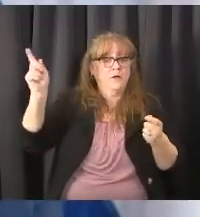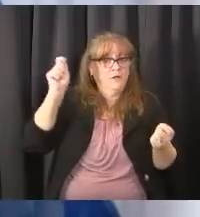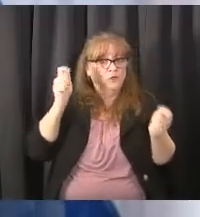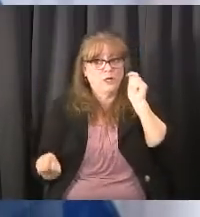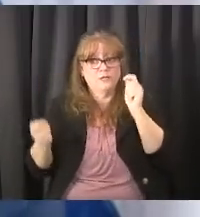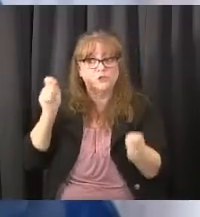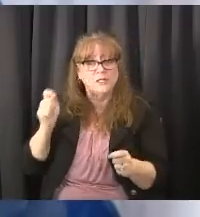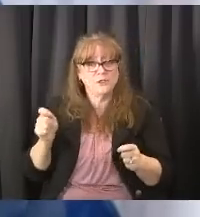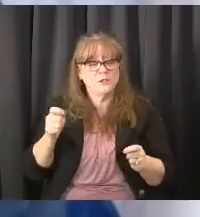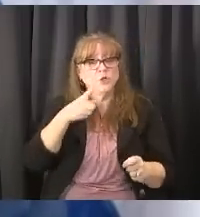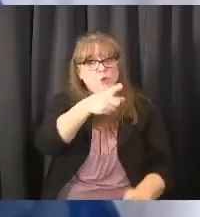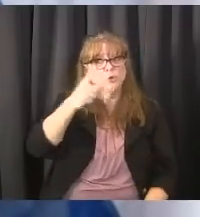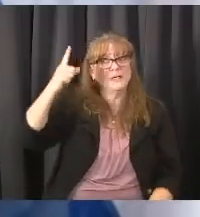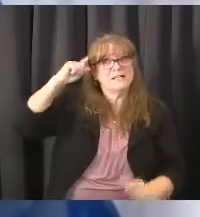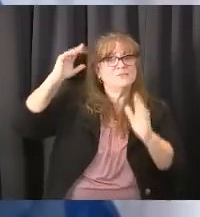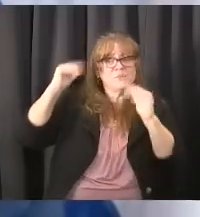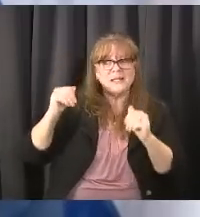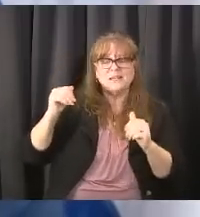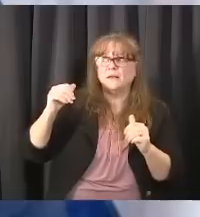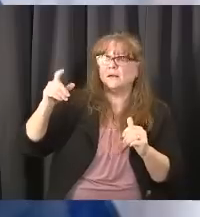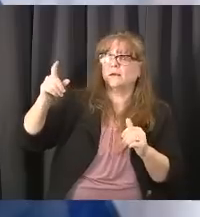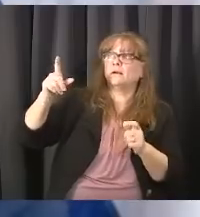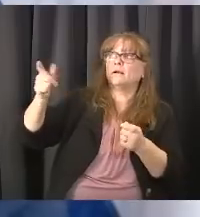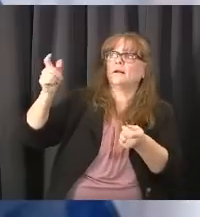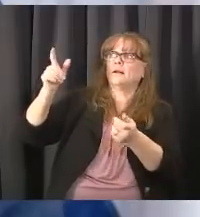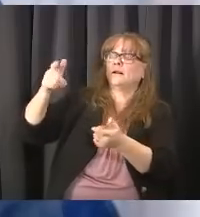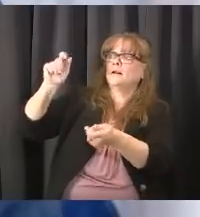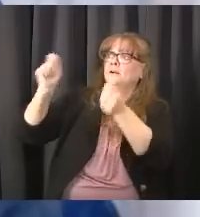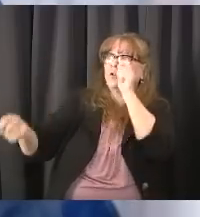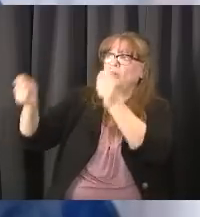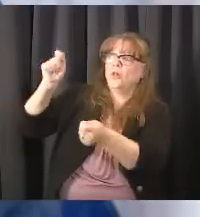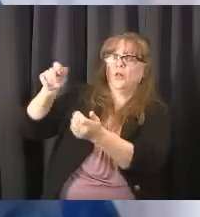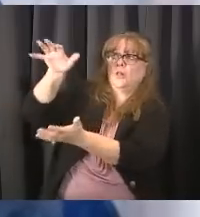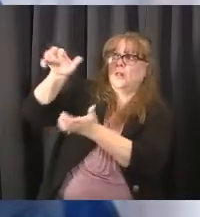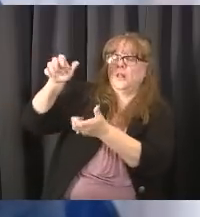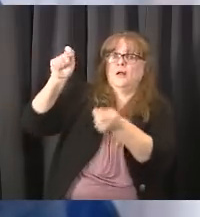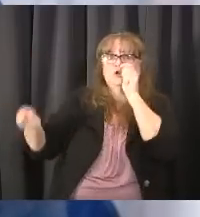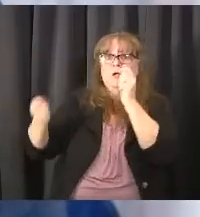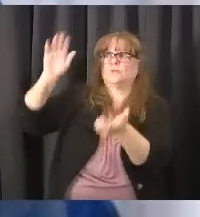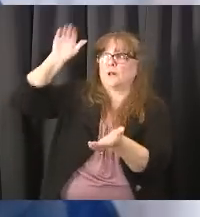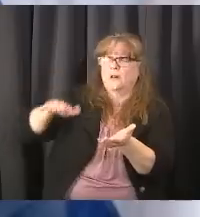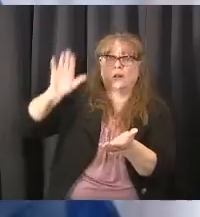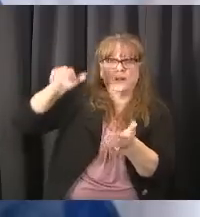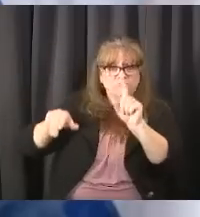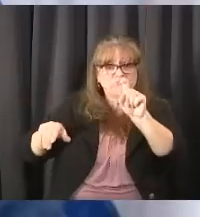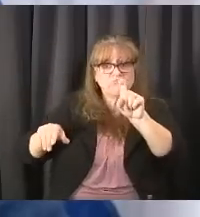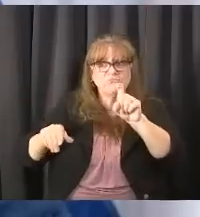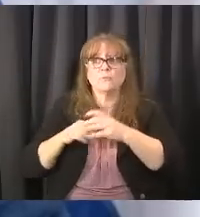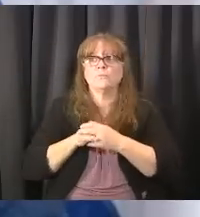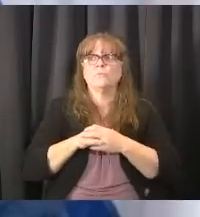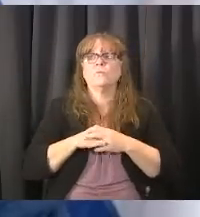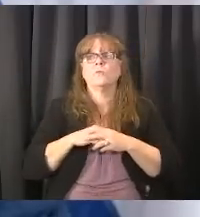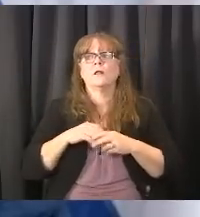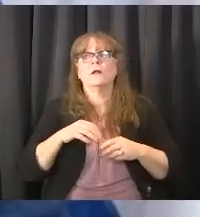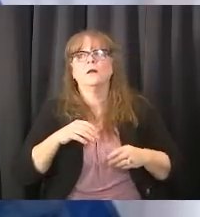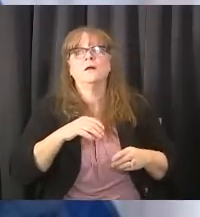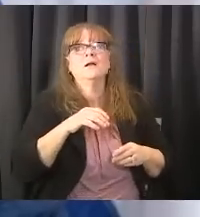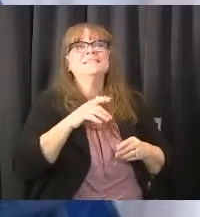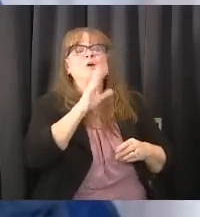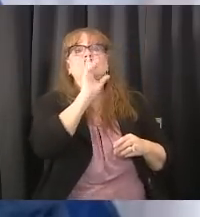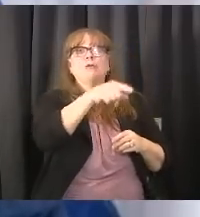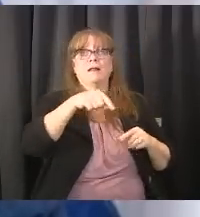have a call after this with the vice president and the current administration. We have another call with